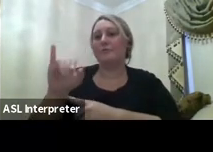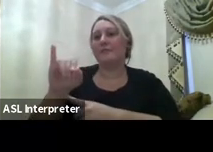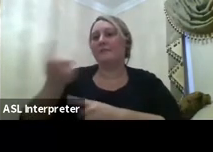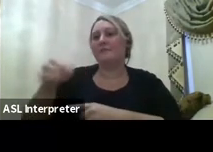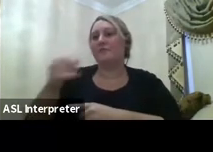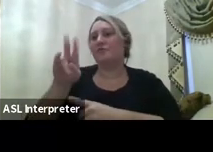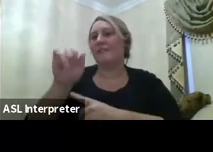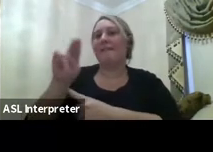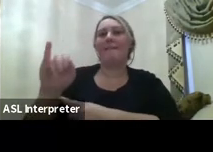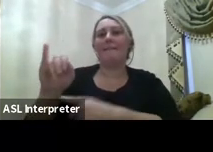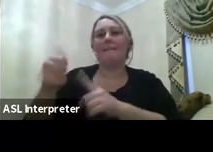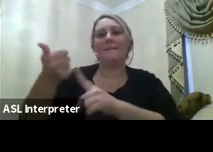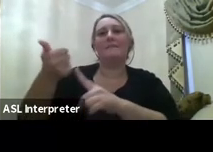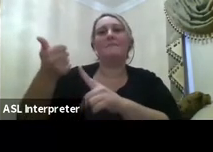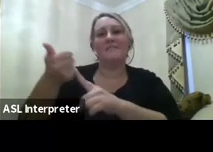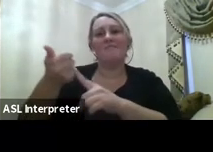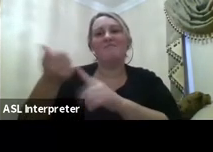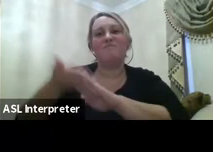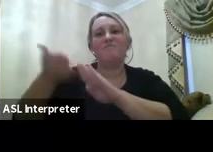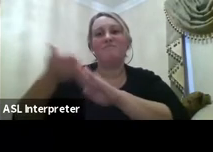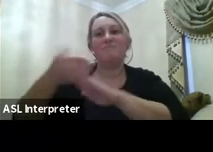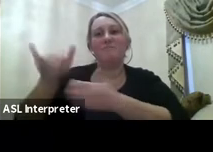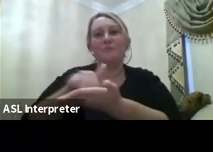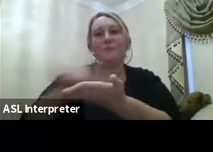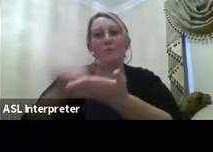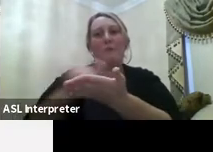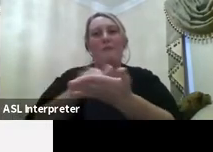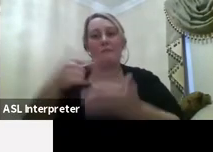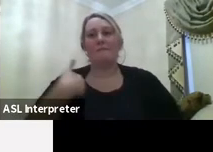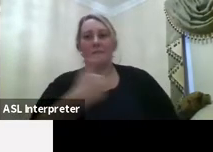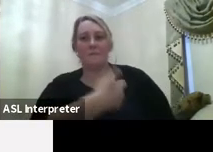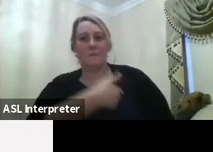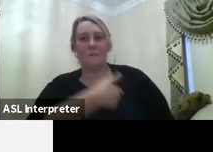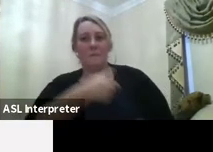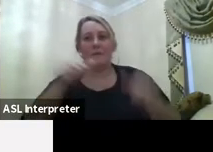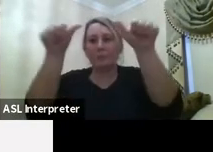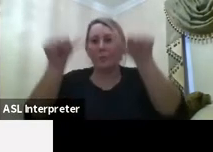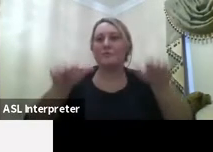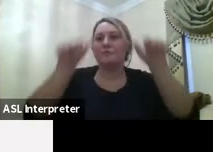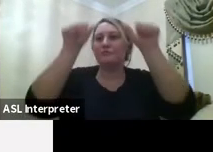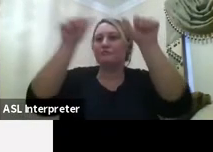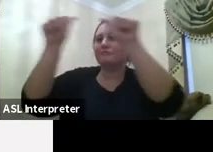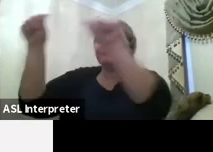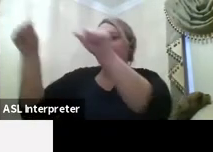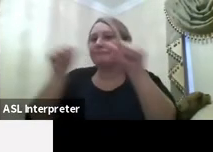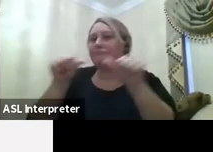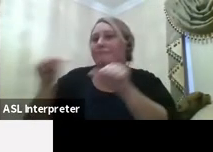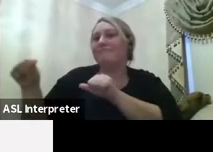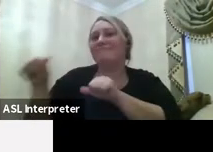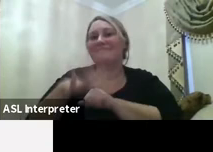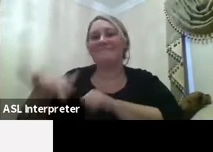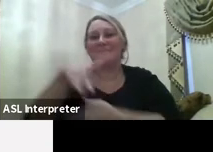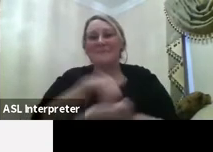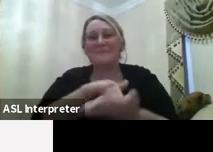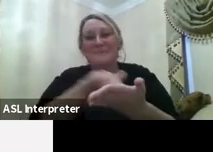and those would be weak pasted around the city. So these kinds of events, um, these kinds of projects